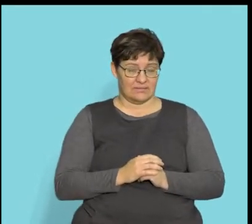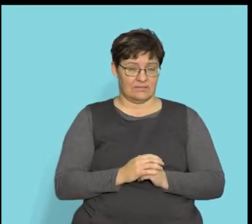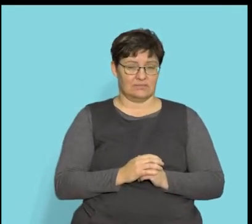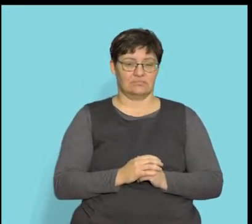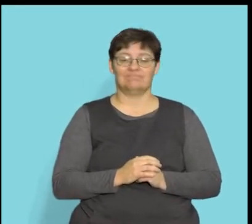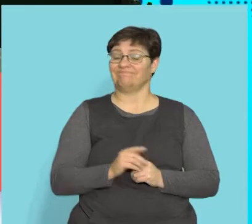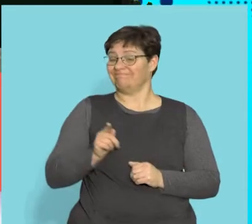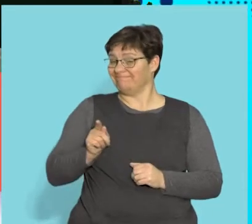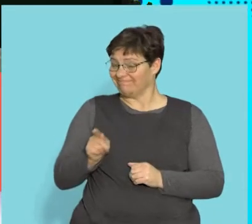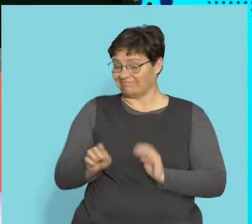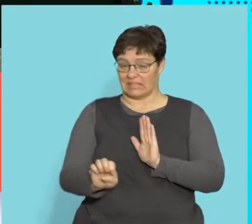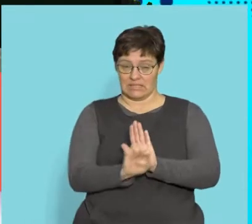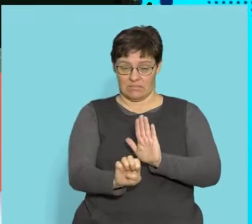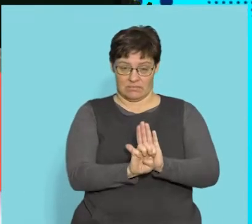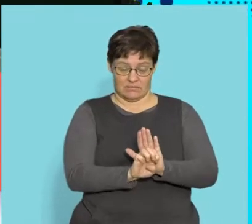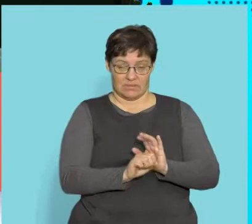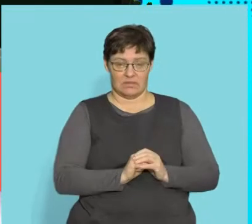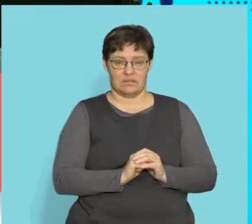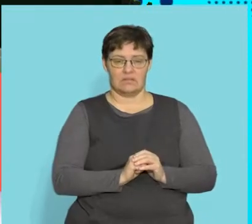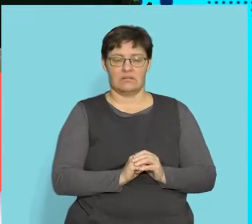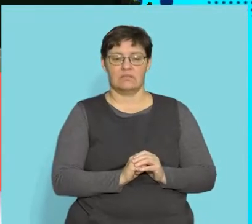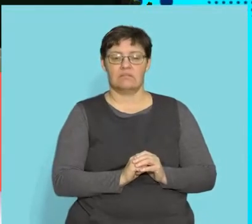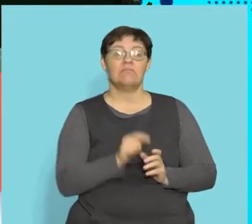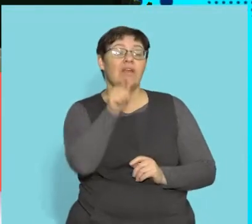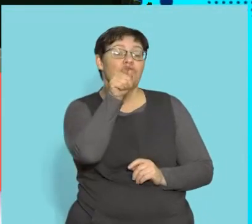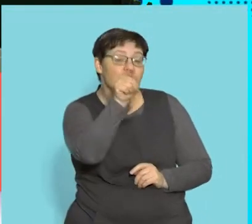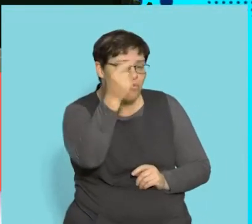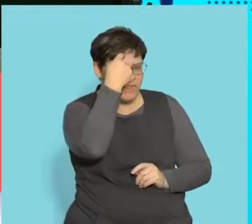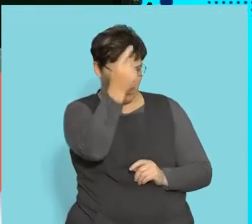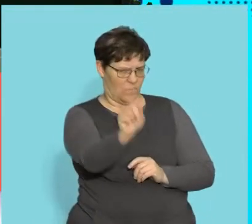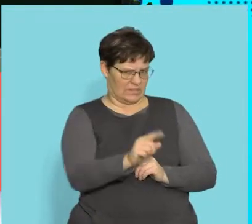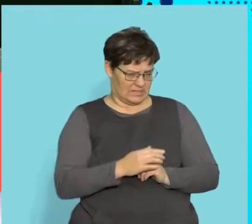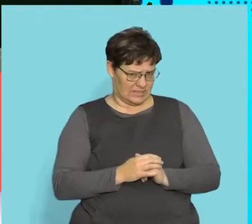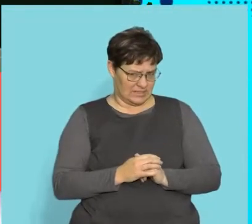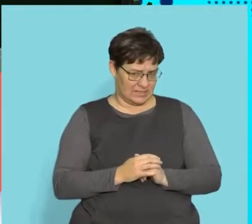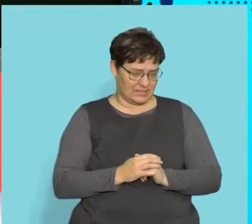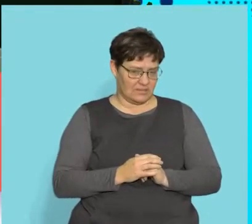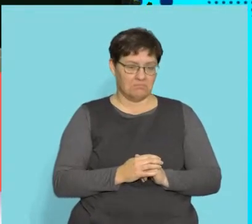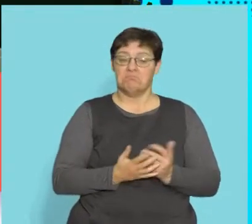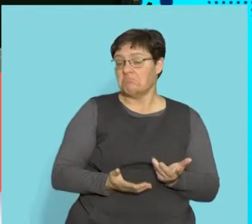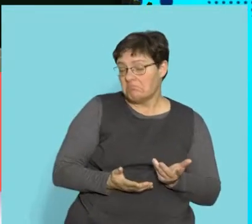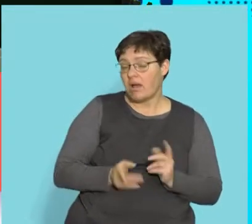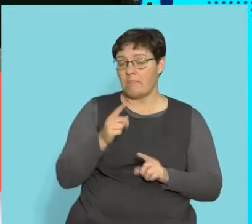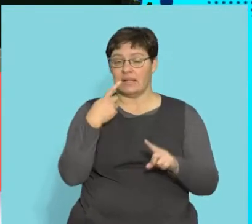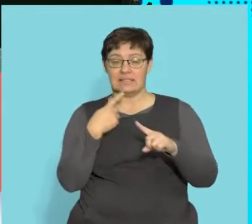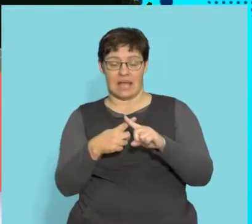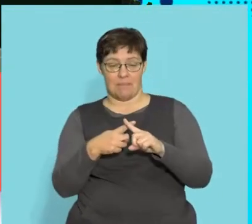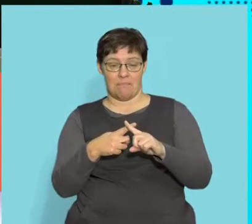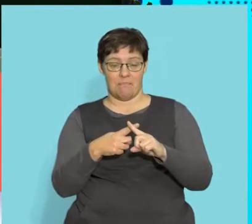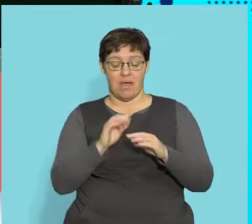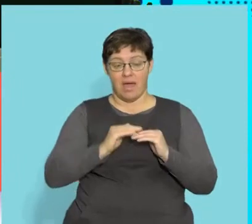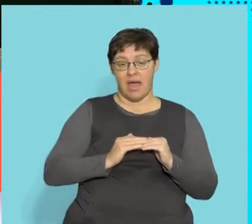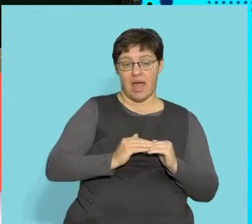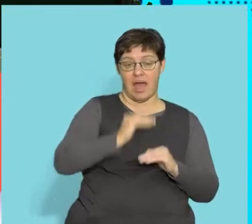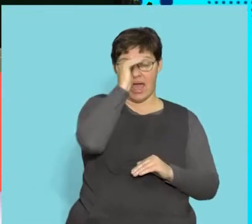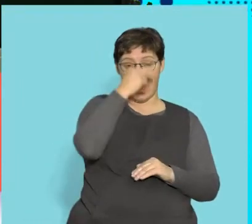So everyone, for this particular example, I'm going to ask what you think would happen if I multiplied